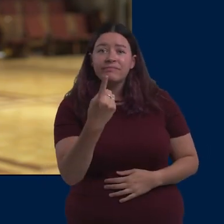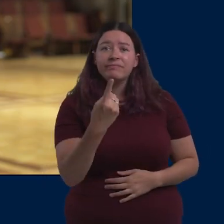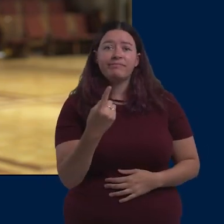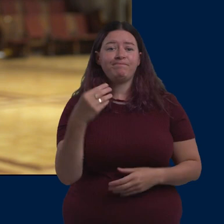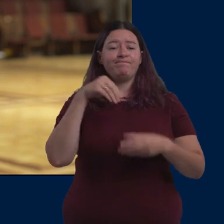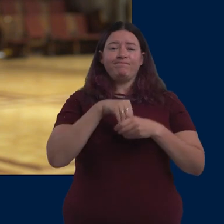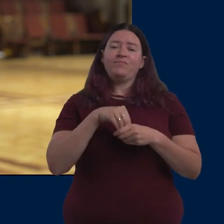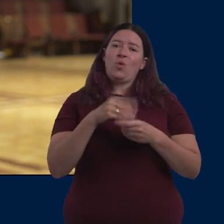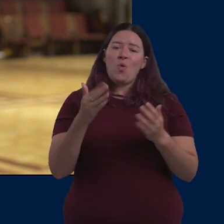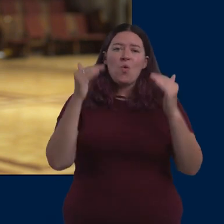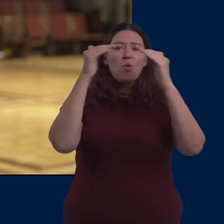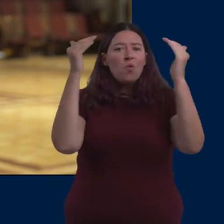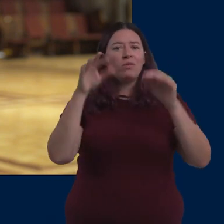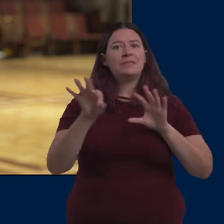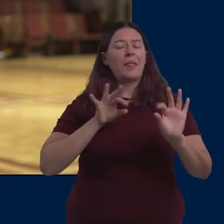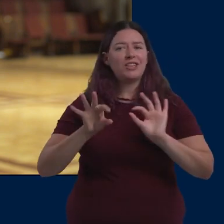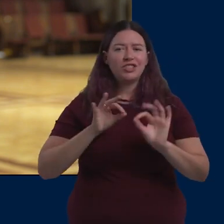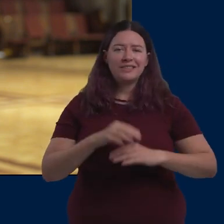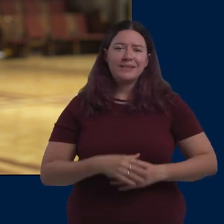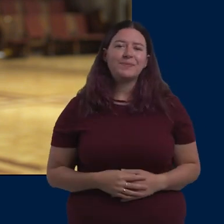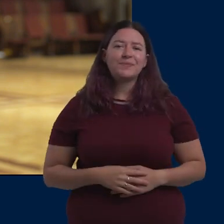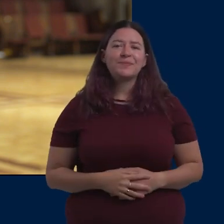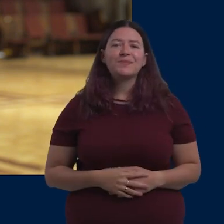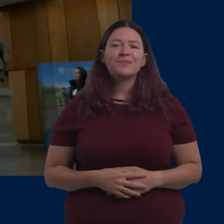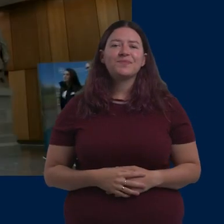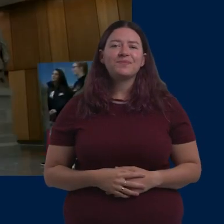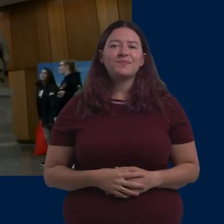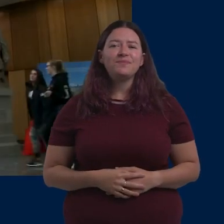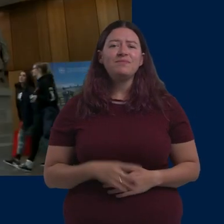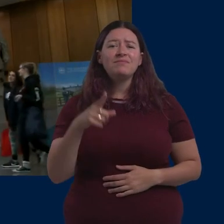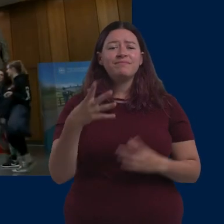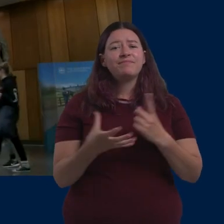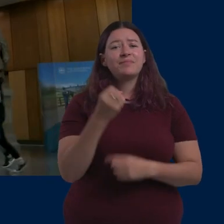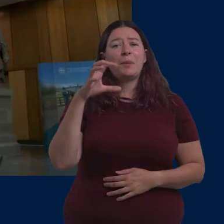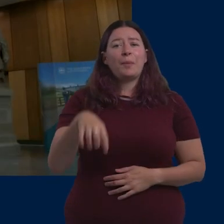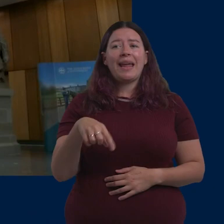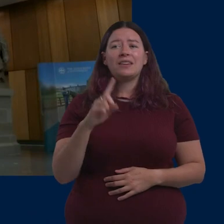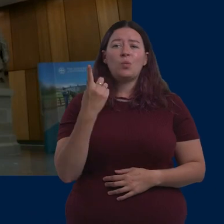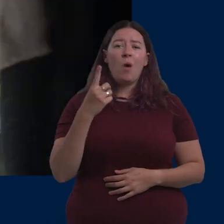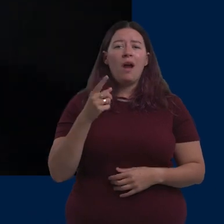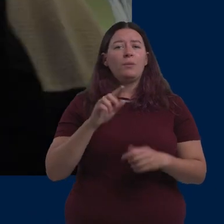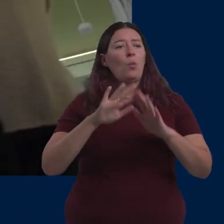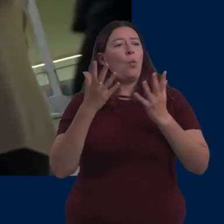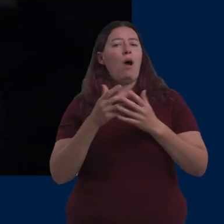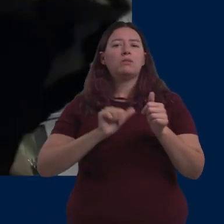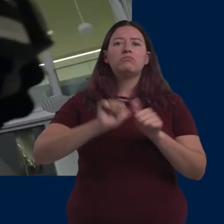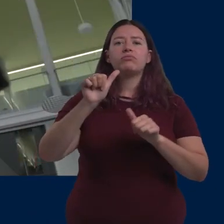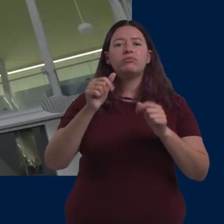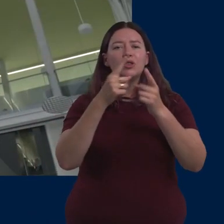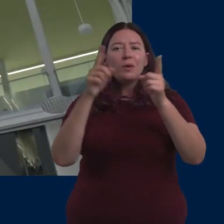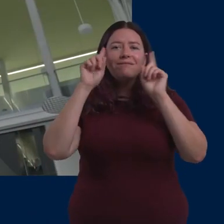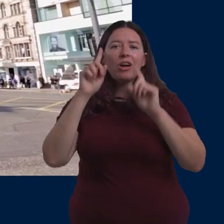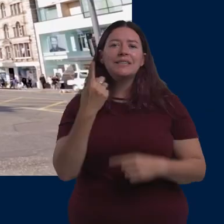so you're already highly selected just by being in this new admission cohort. You've earned yourself a place at one of the world's great